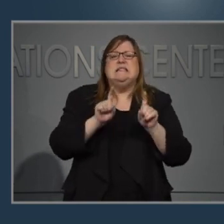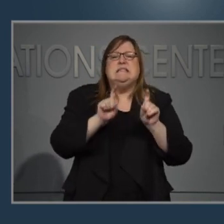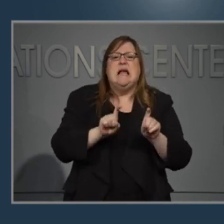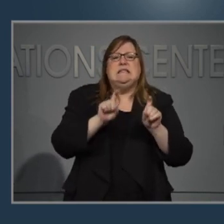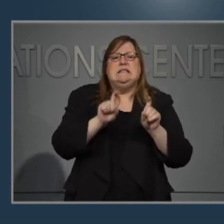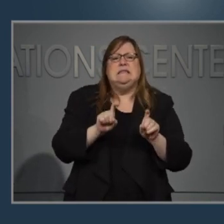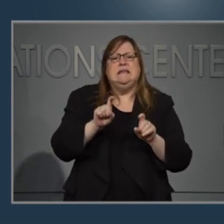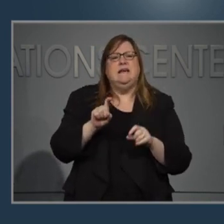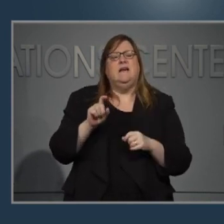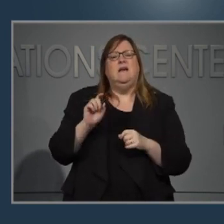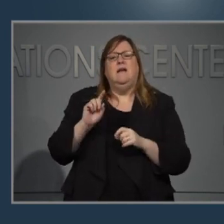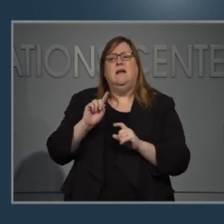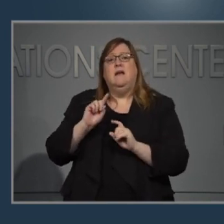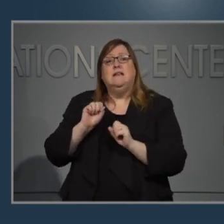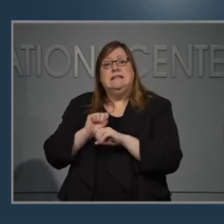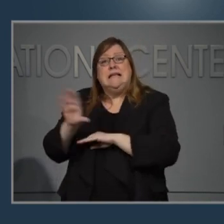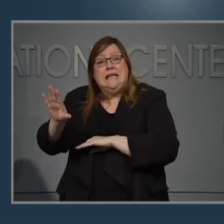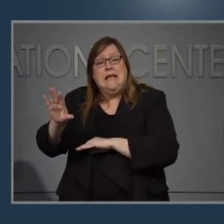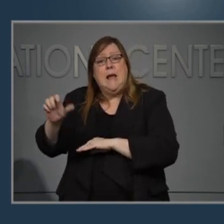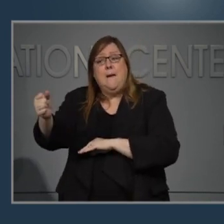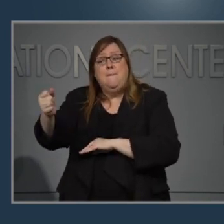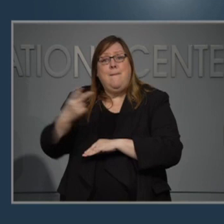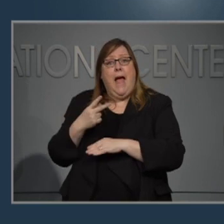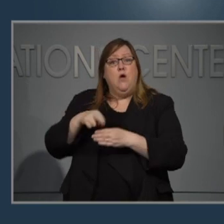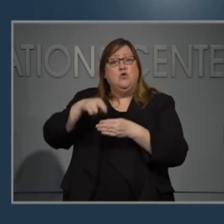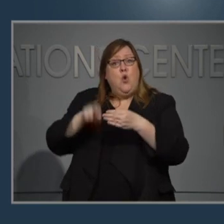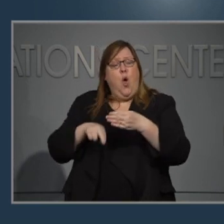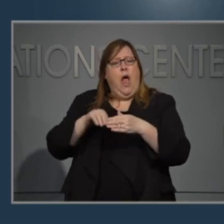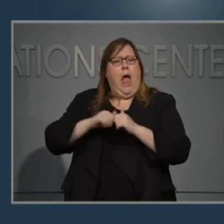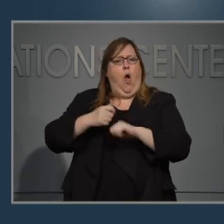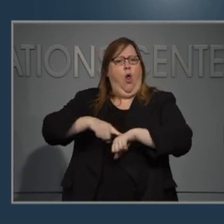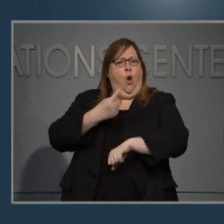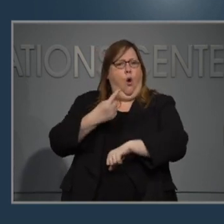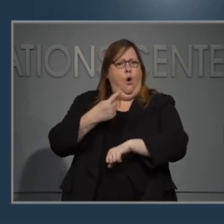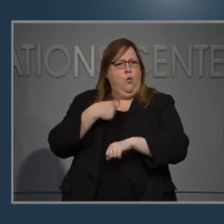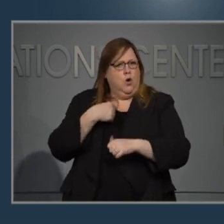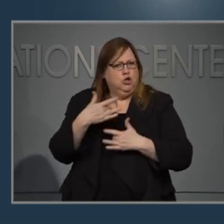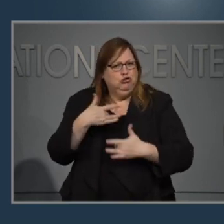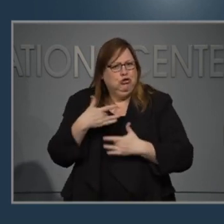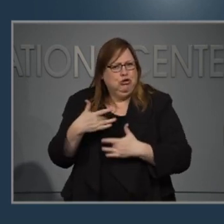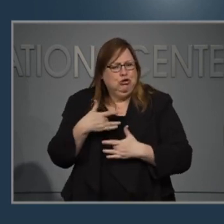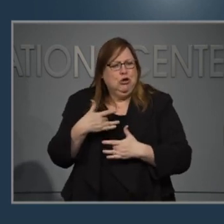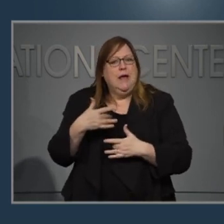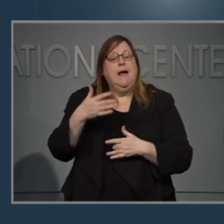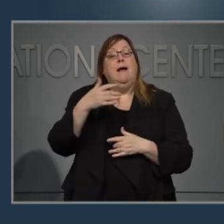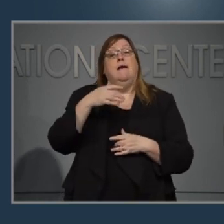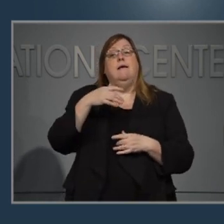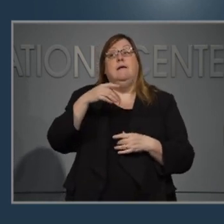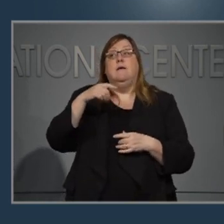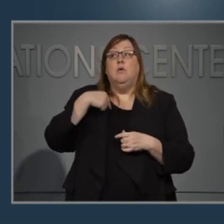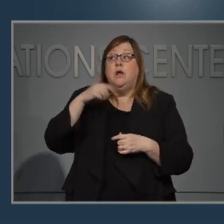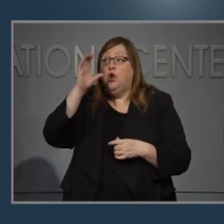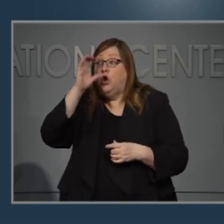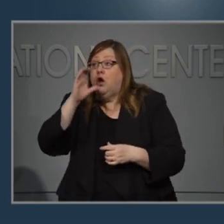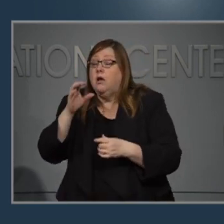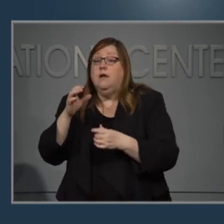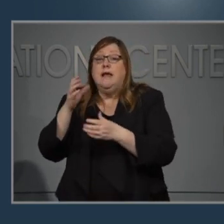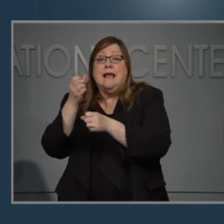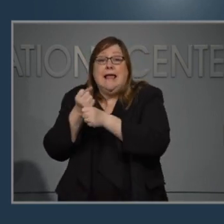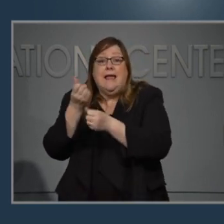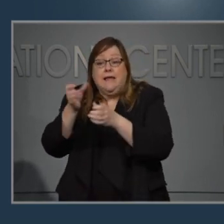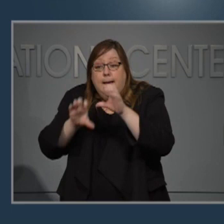times, supply chain issues, and the need for federal support. More and more states are raising the alarm about